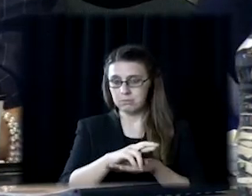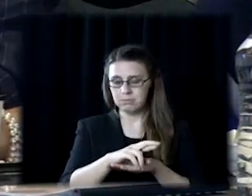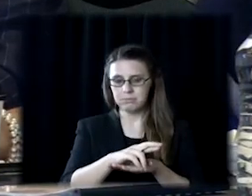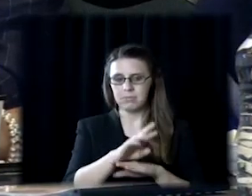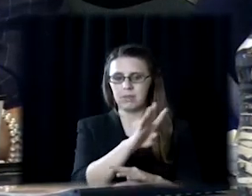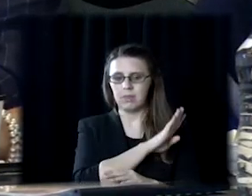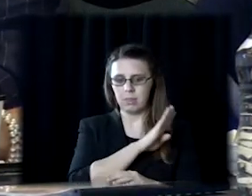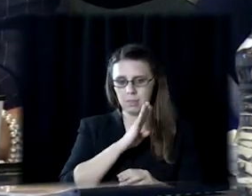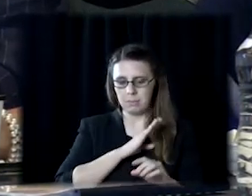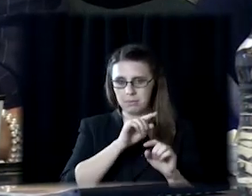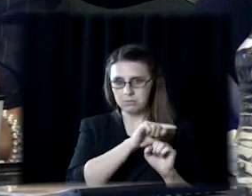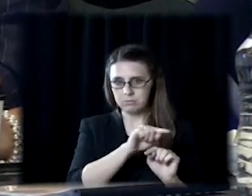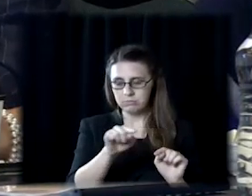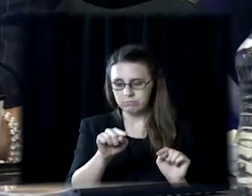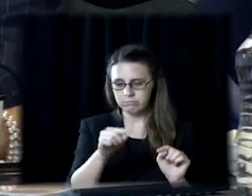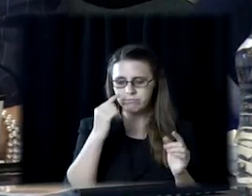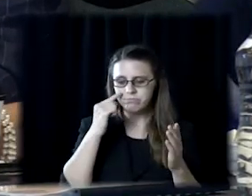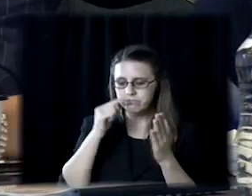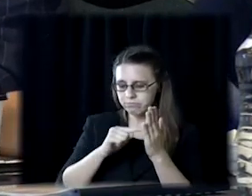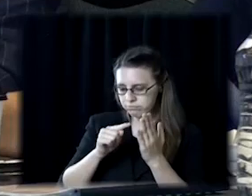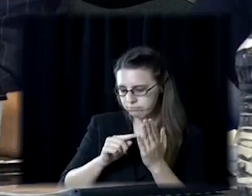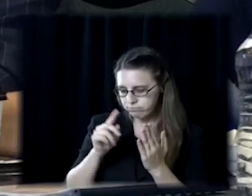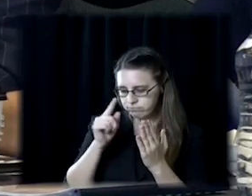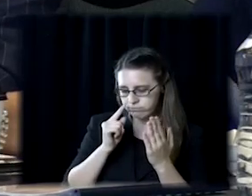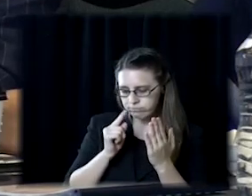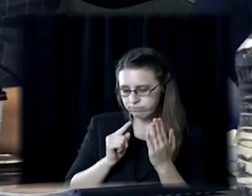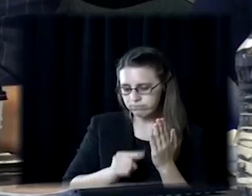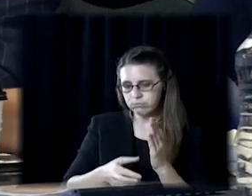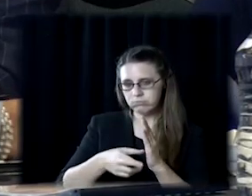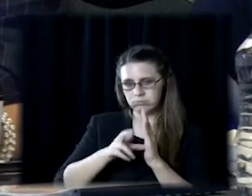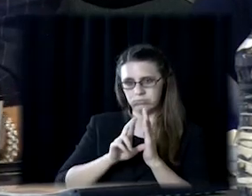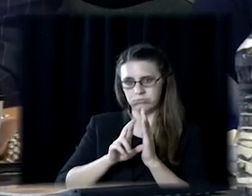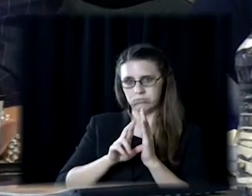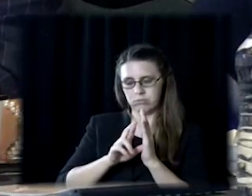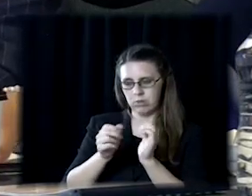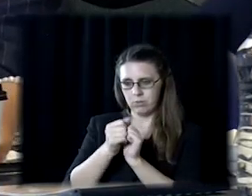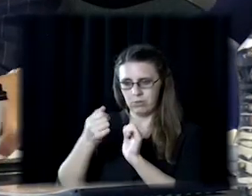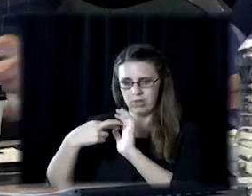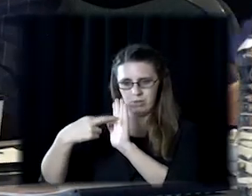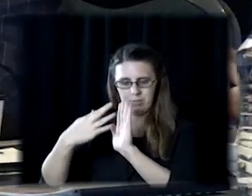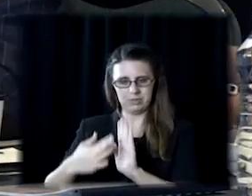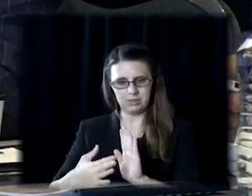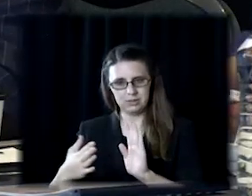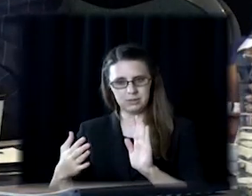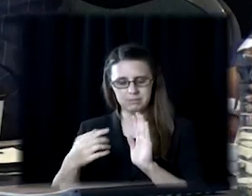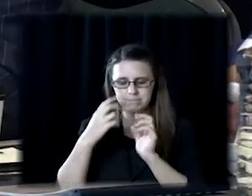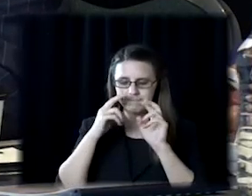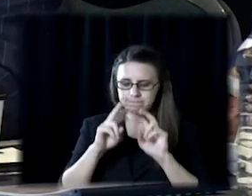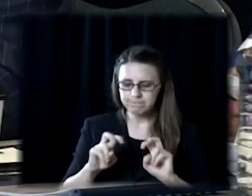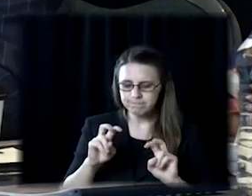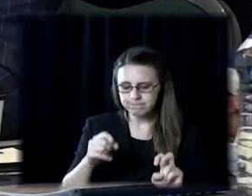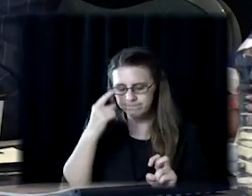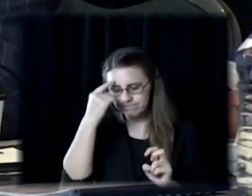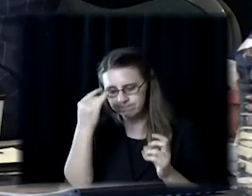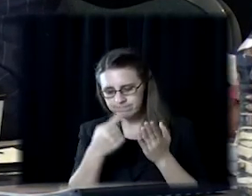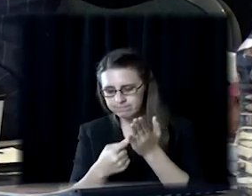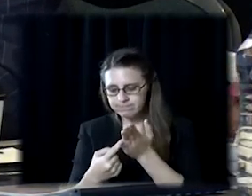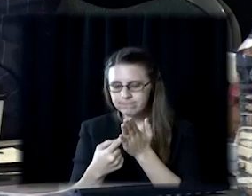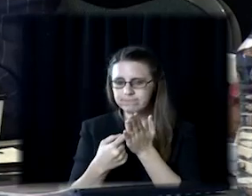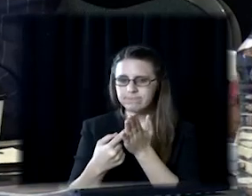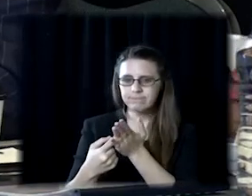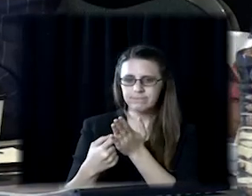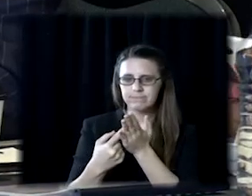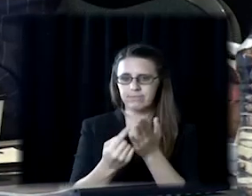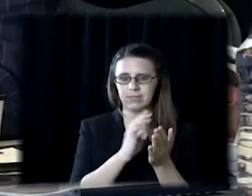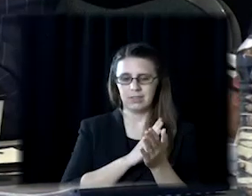the Board, and whereas after reviewing the proposed plan with the governor's representatives and analyzing and deliberating over it with the